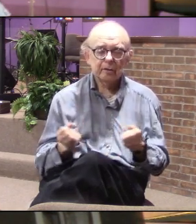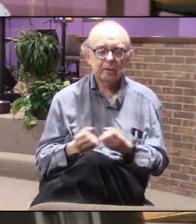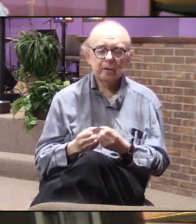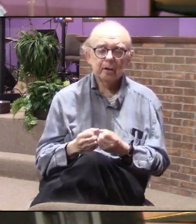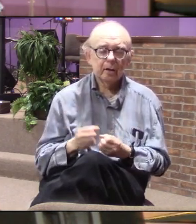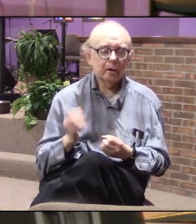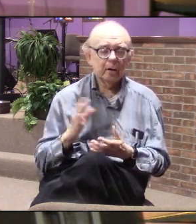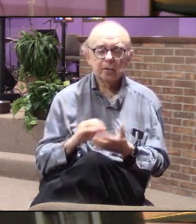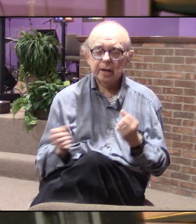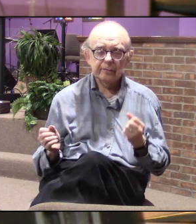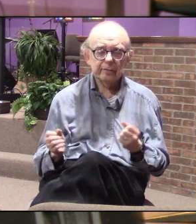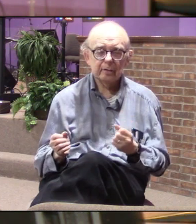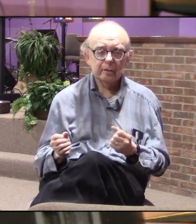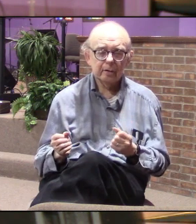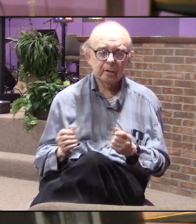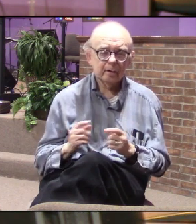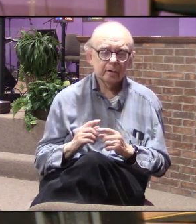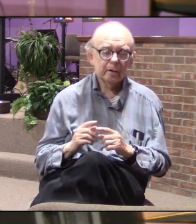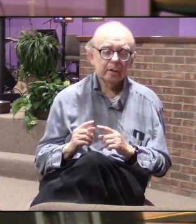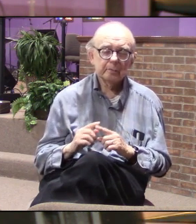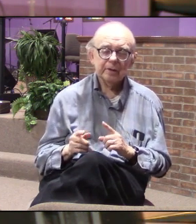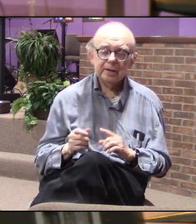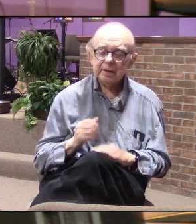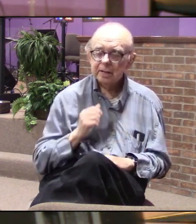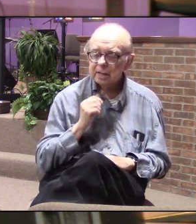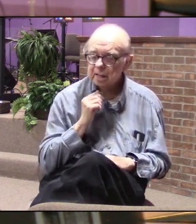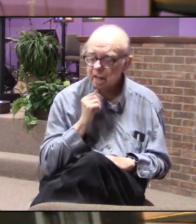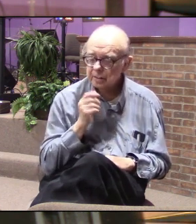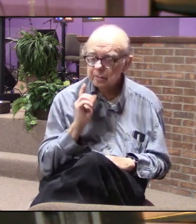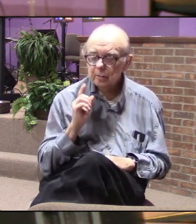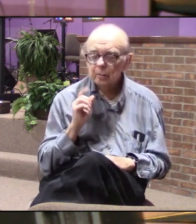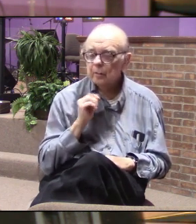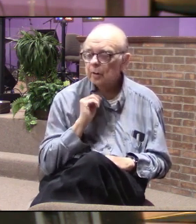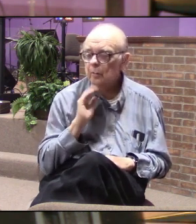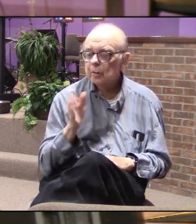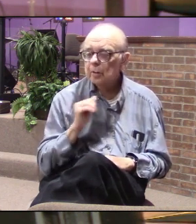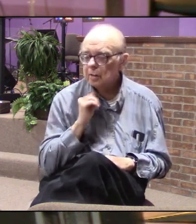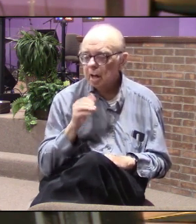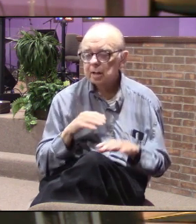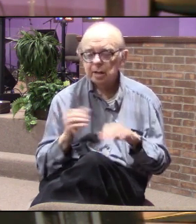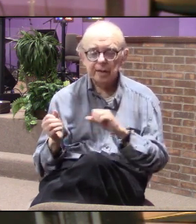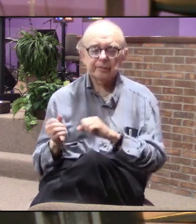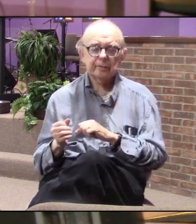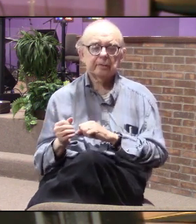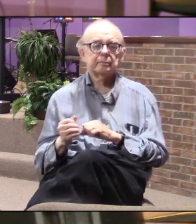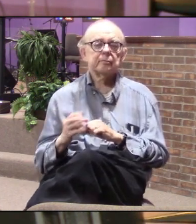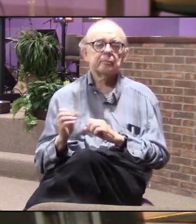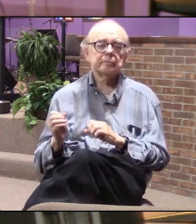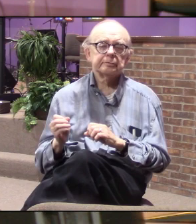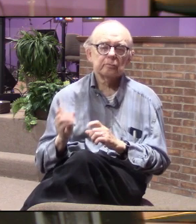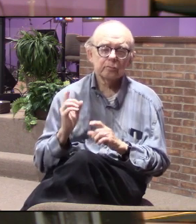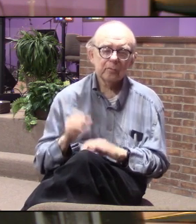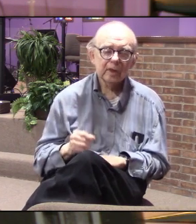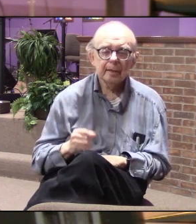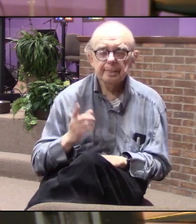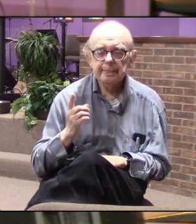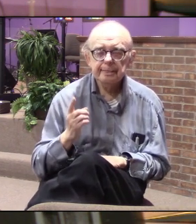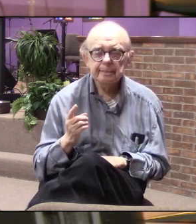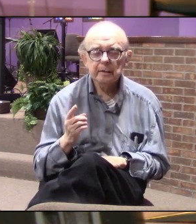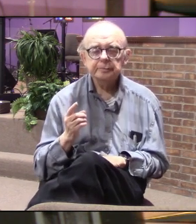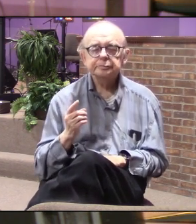all go away, but it's not going away. So we need to